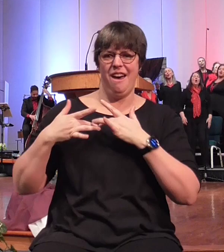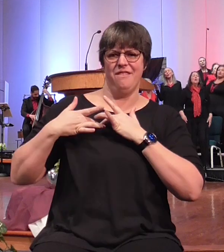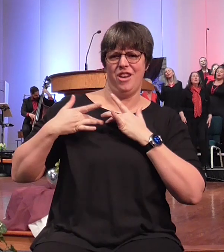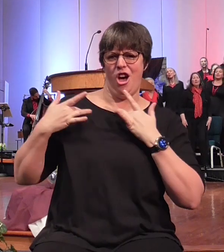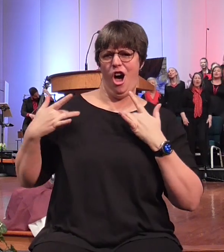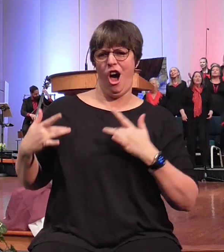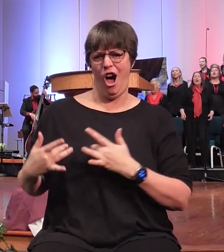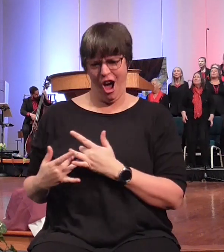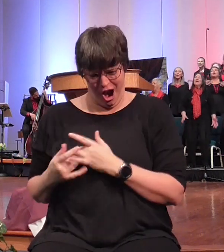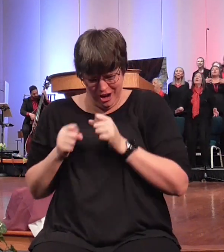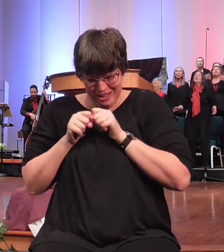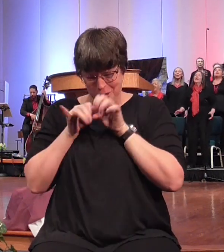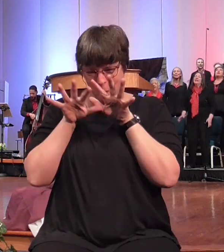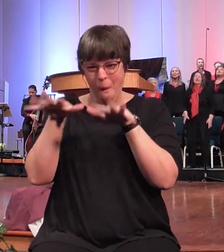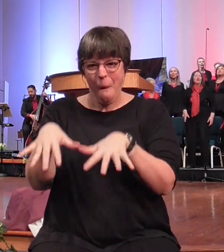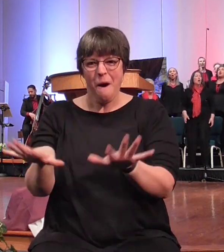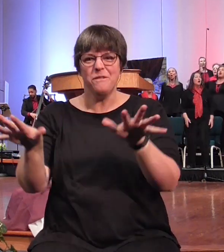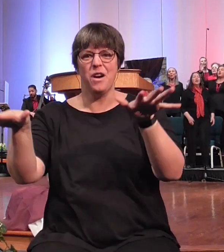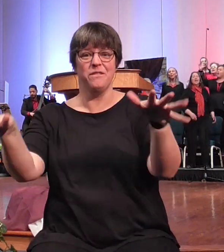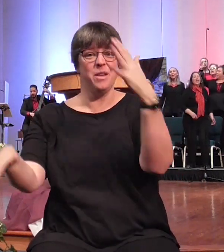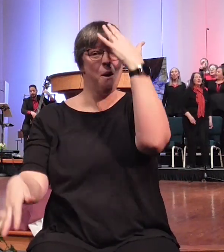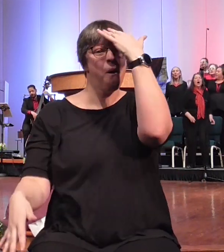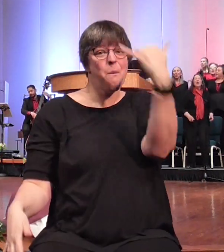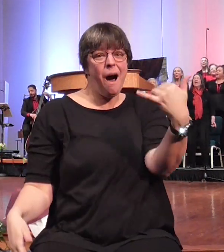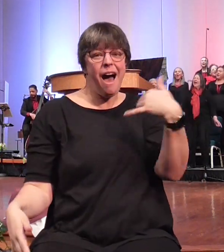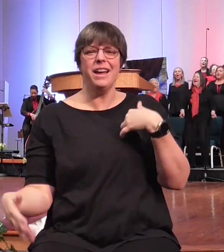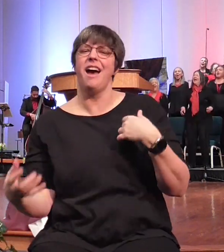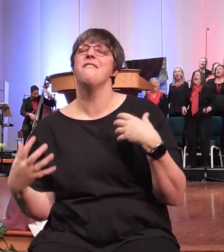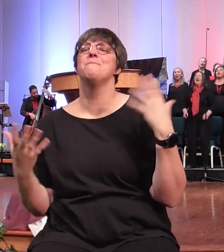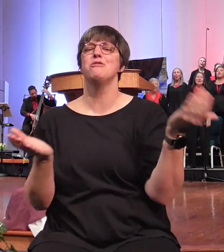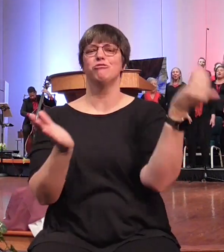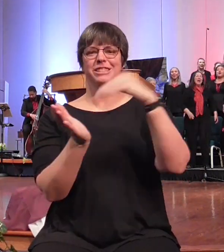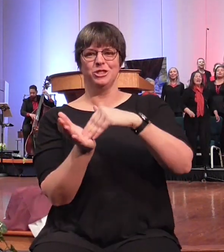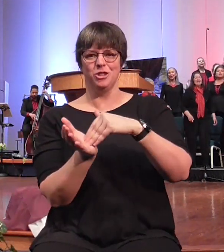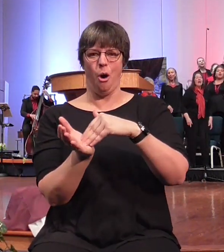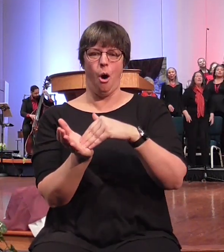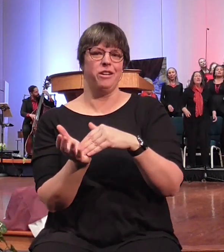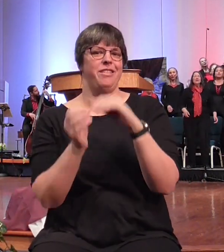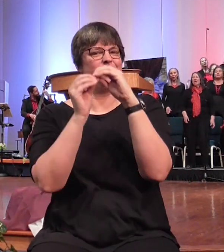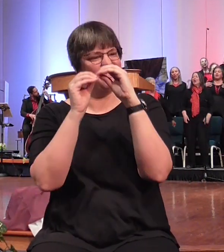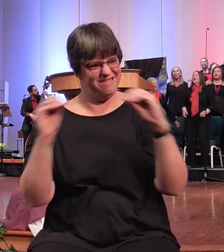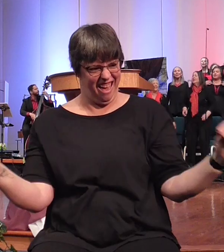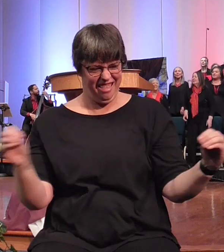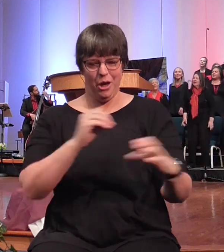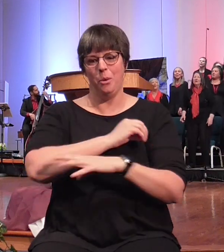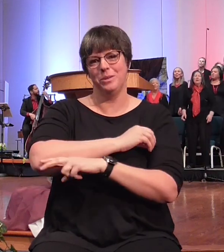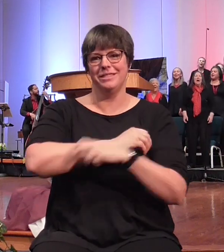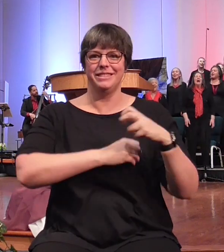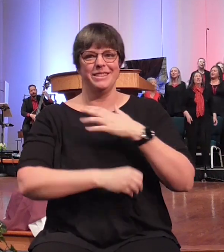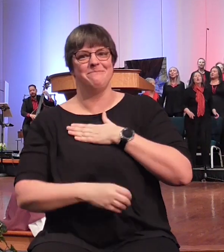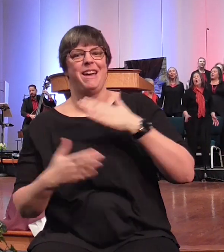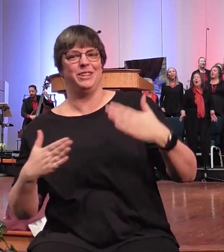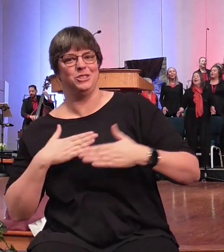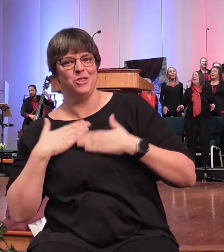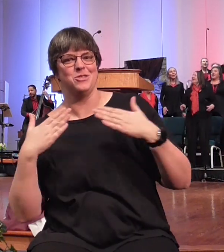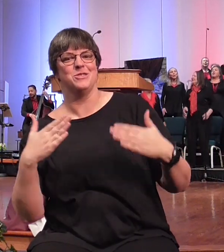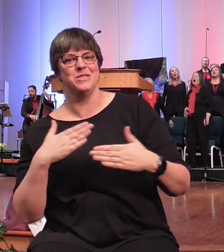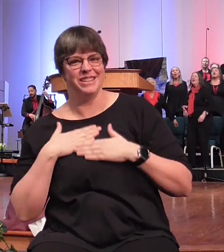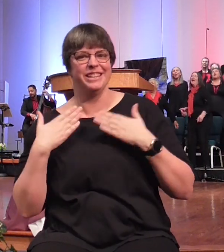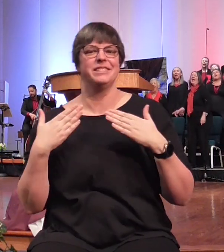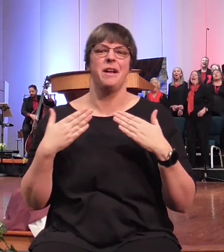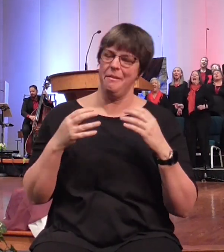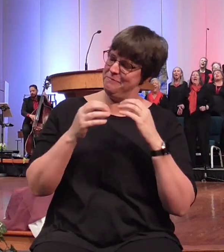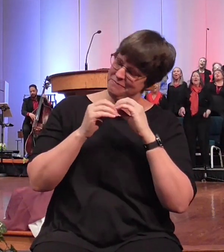heart overflowing 'cause I've been restored. No, there ain't nothing gonna steal my